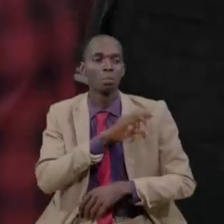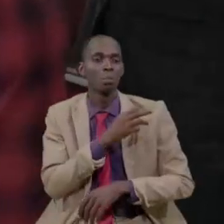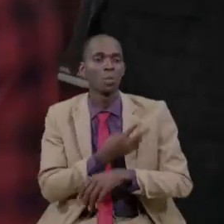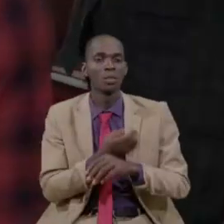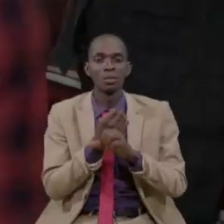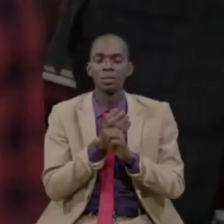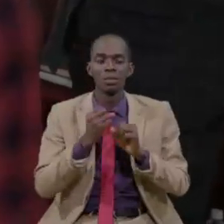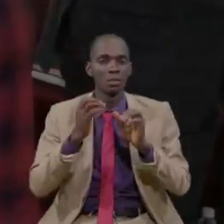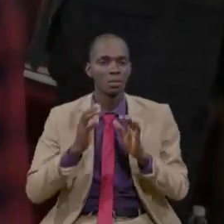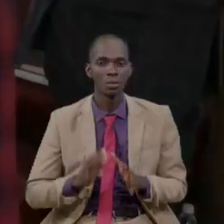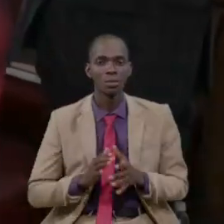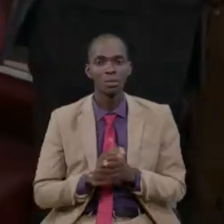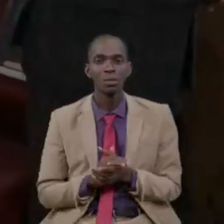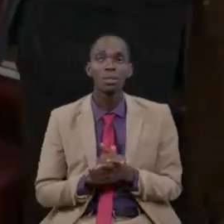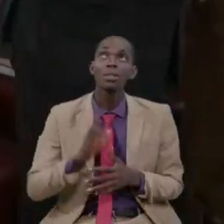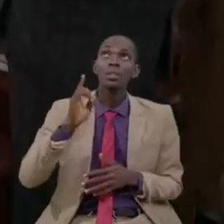great Savior,